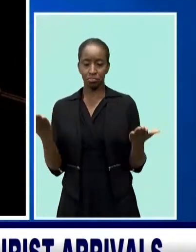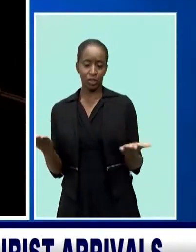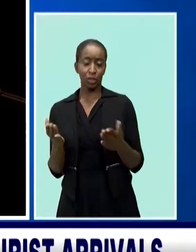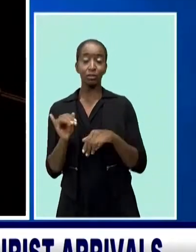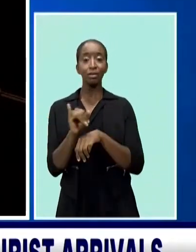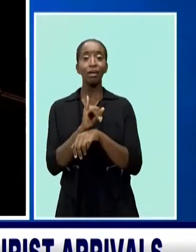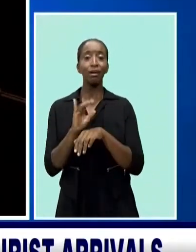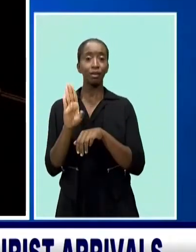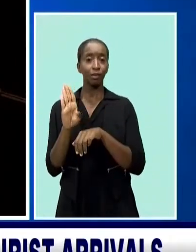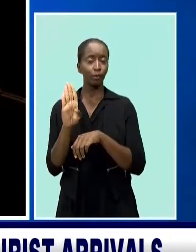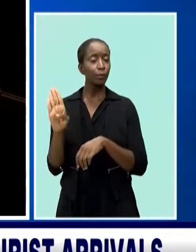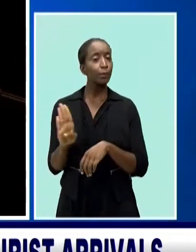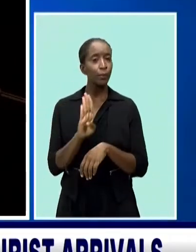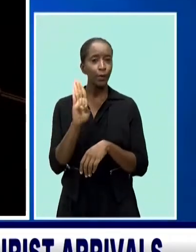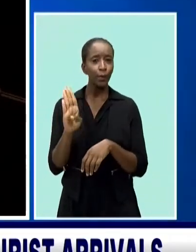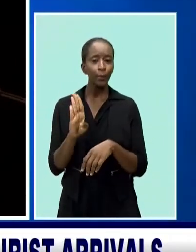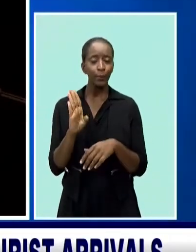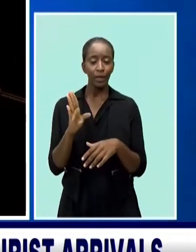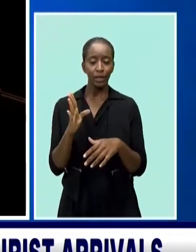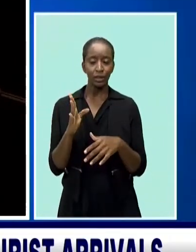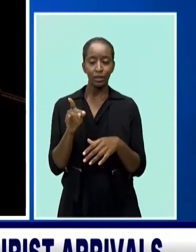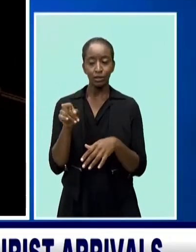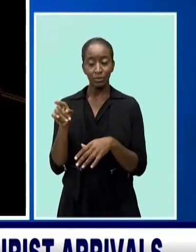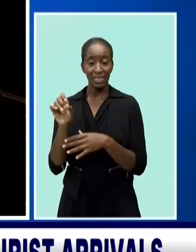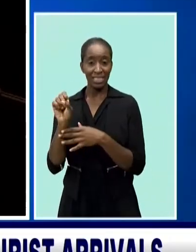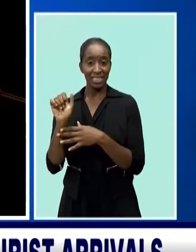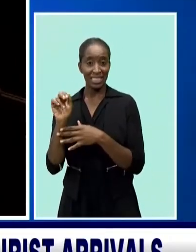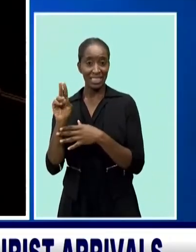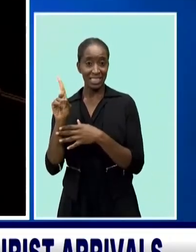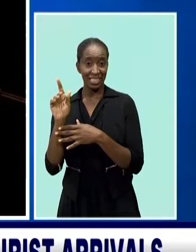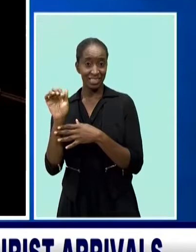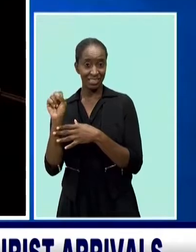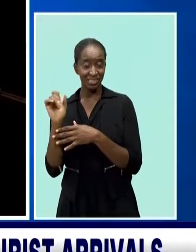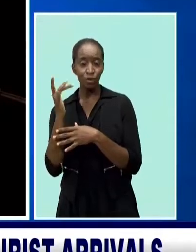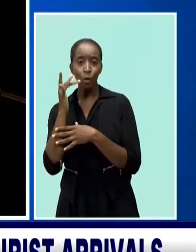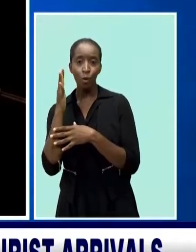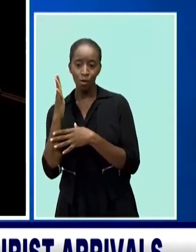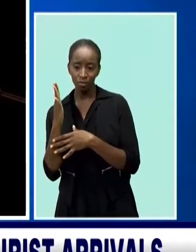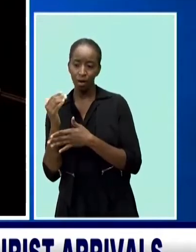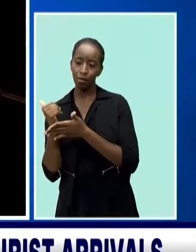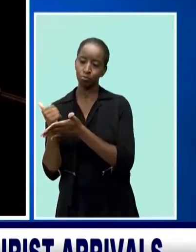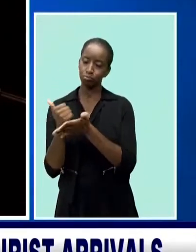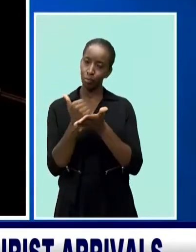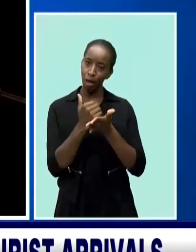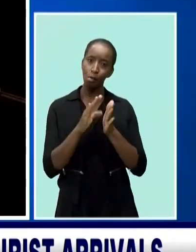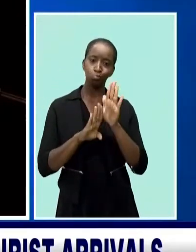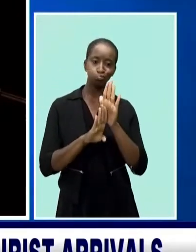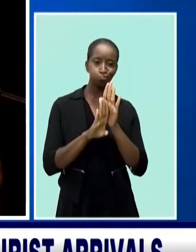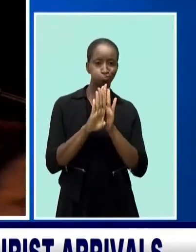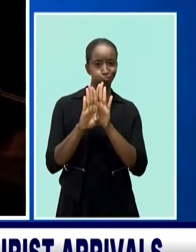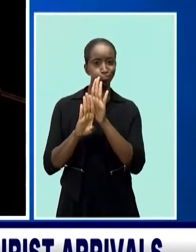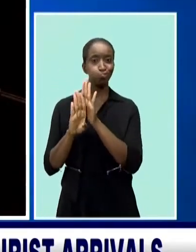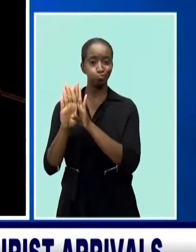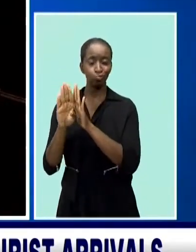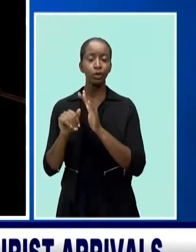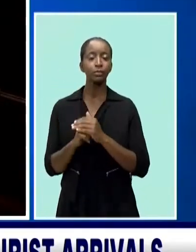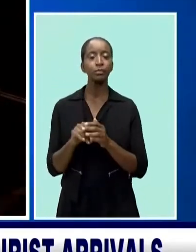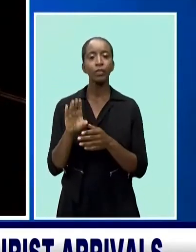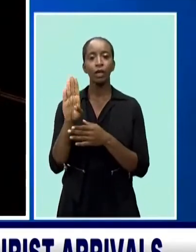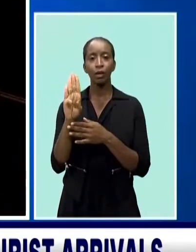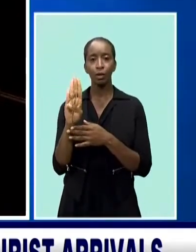benefits enormously from the success of Sandals Barbados and Sandals Royal Barbados. The BHTA salutes